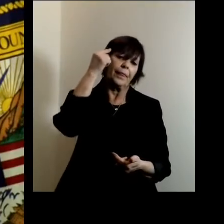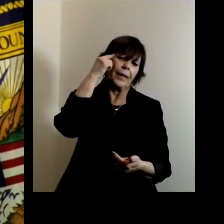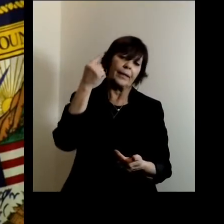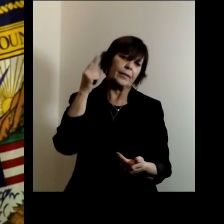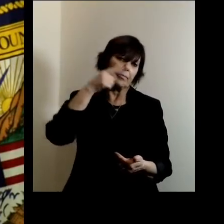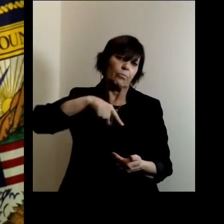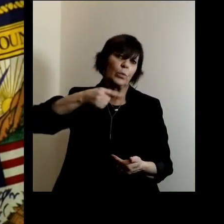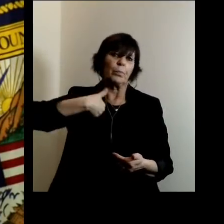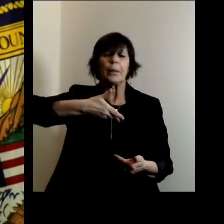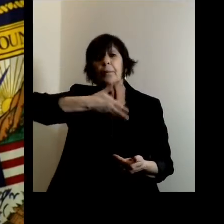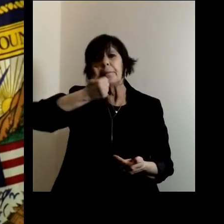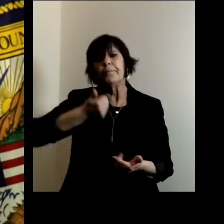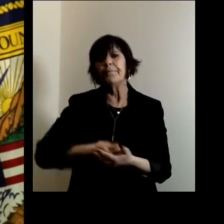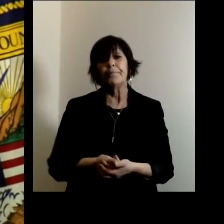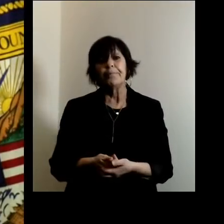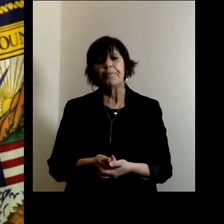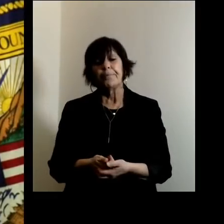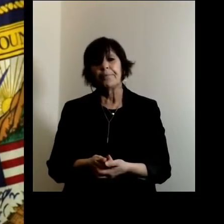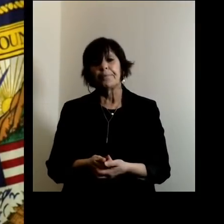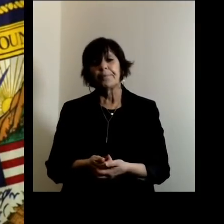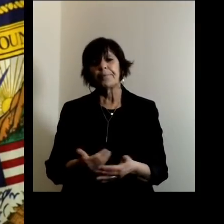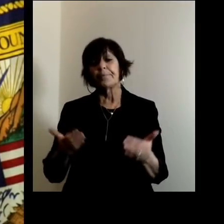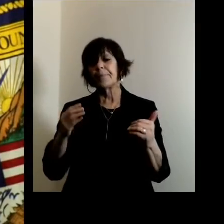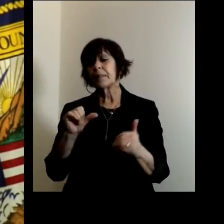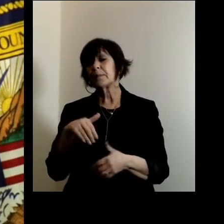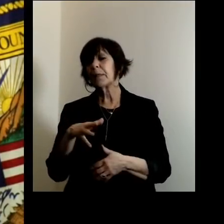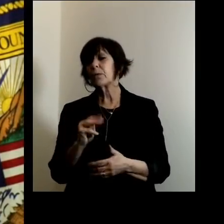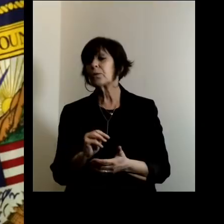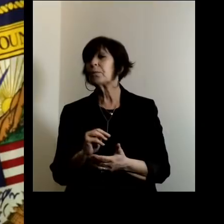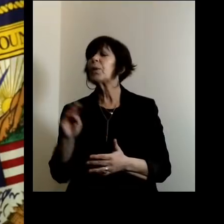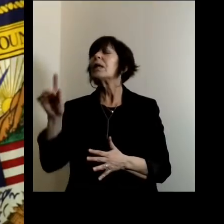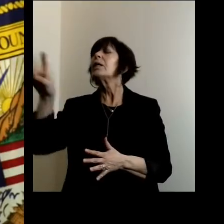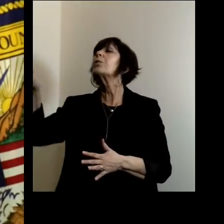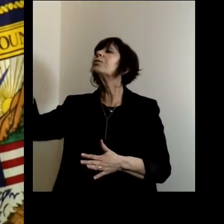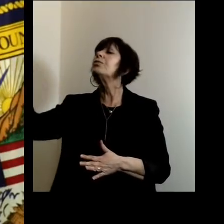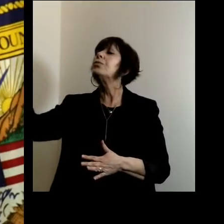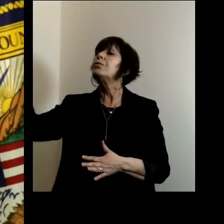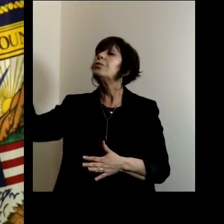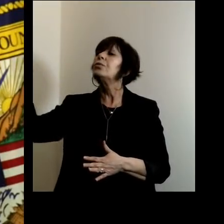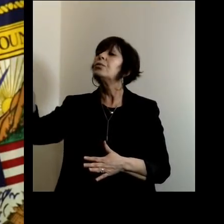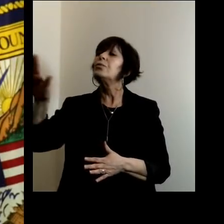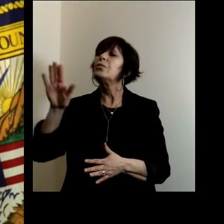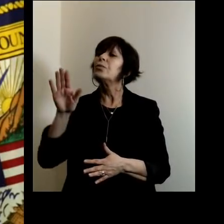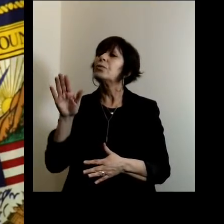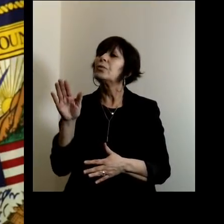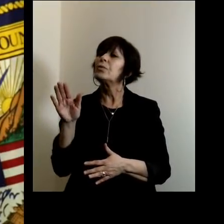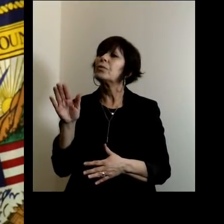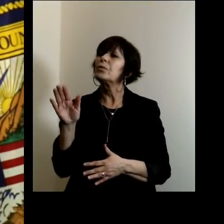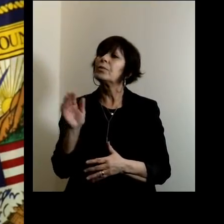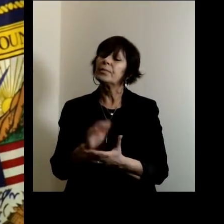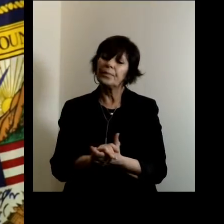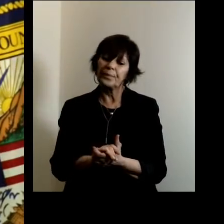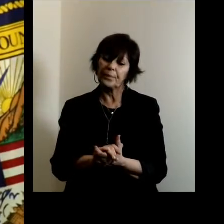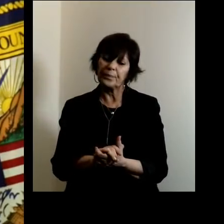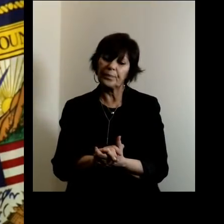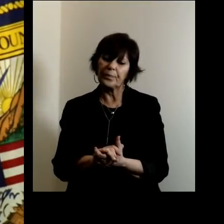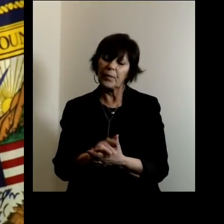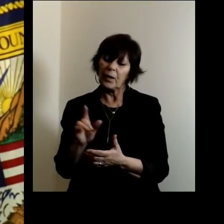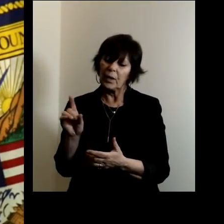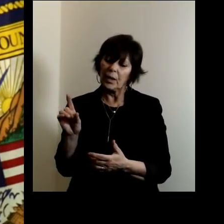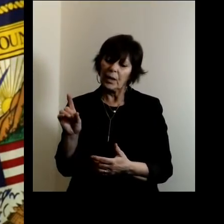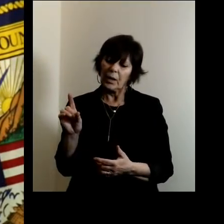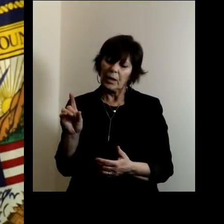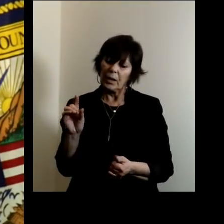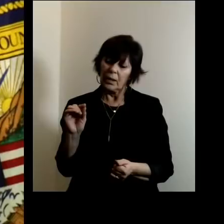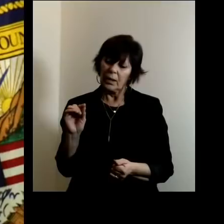for it. We'll move on to Spectrum News. Hey, Ryan? Mark, can I answer the question? This is Aaron from the news. Okay, Aaron, go ahead. Sorry,